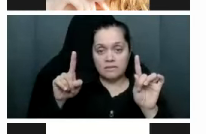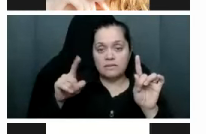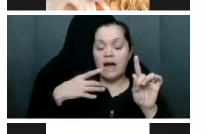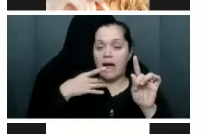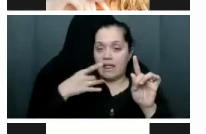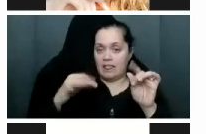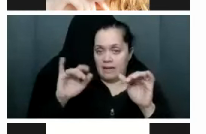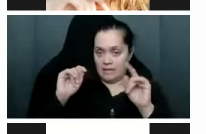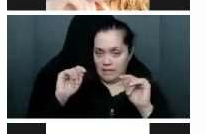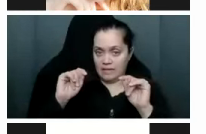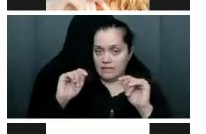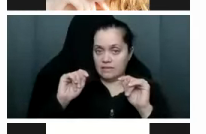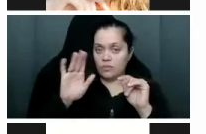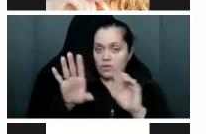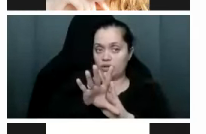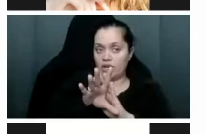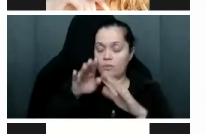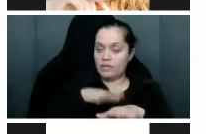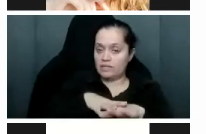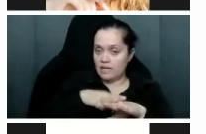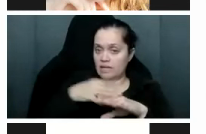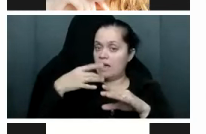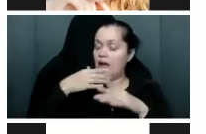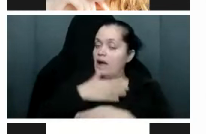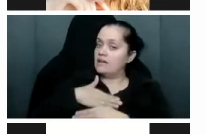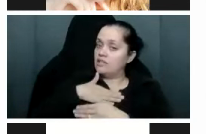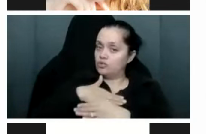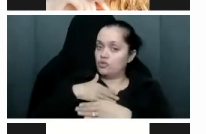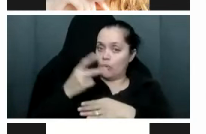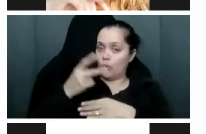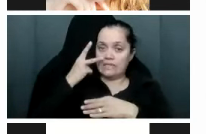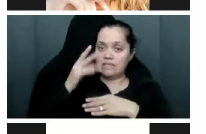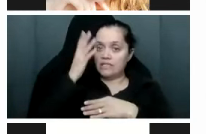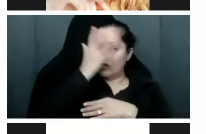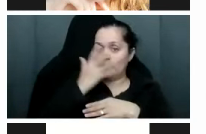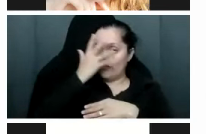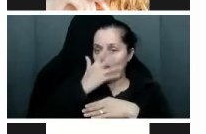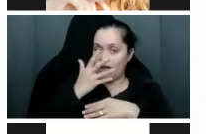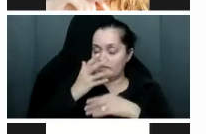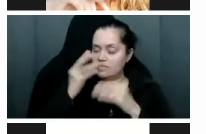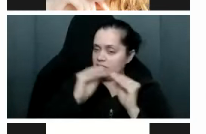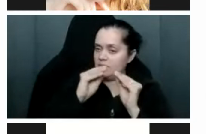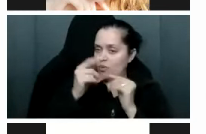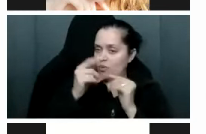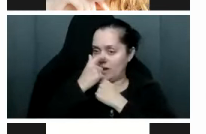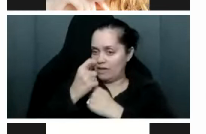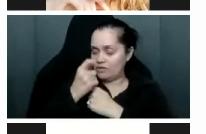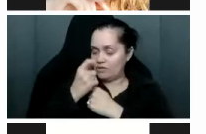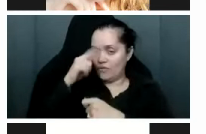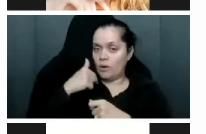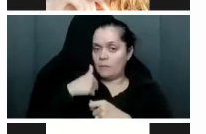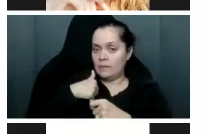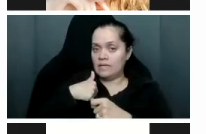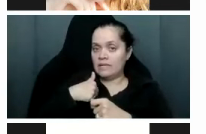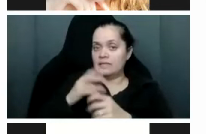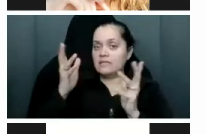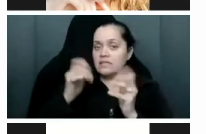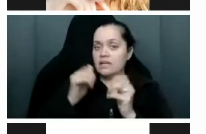it when your camera is on. I do enjoy seeing your faces. It's more interesting for me to talk